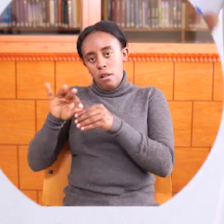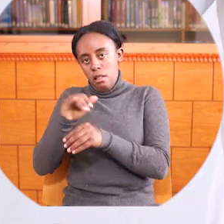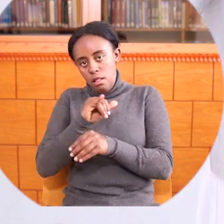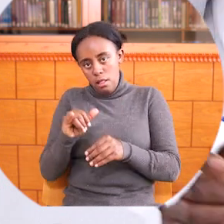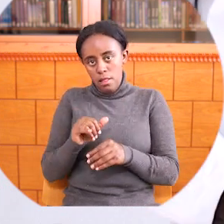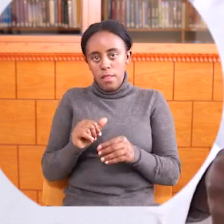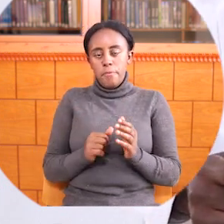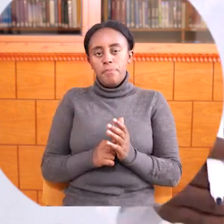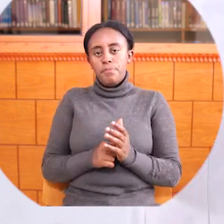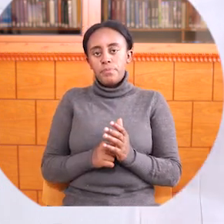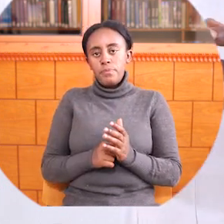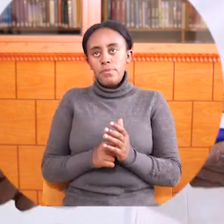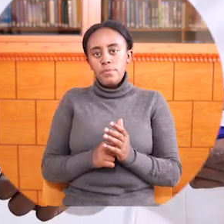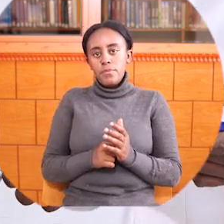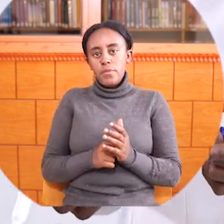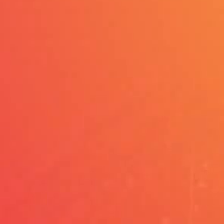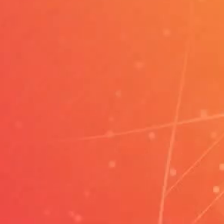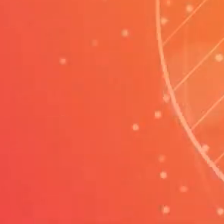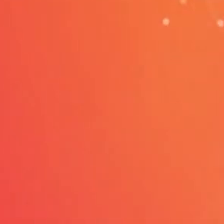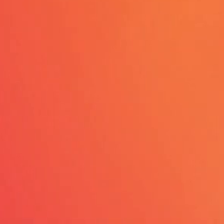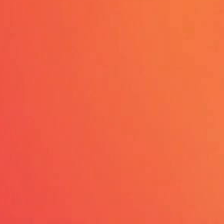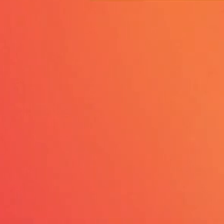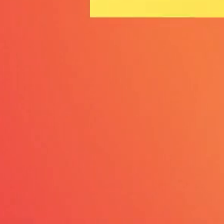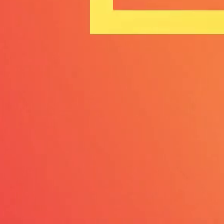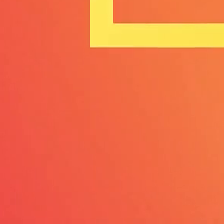furnace, liverwort, and pine.